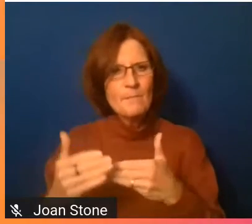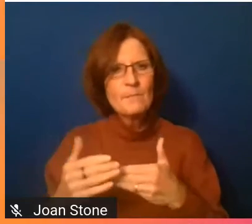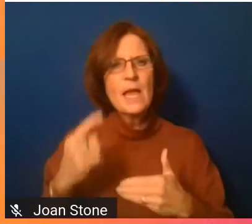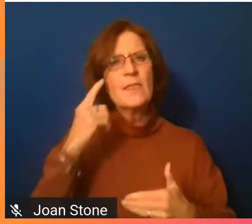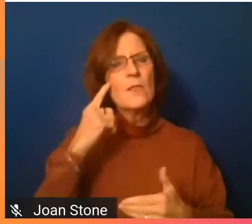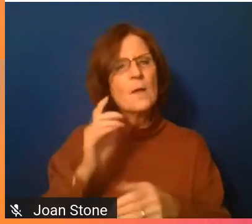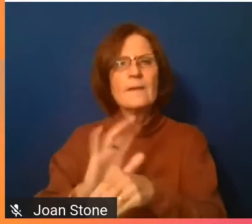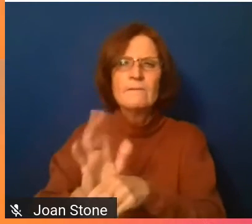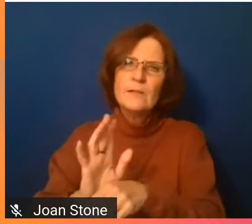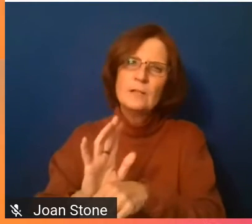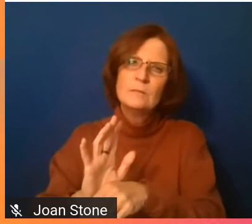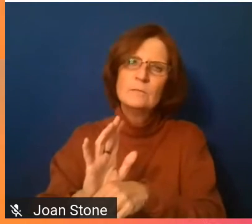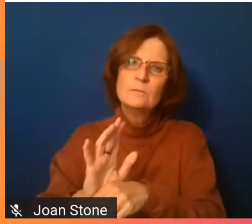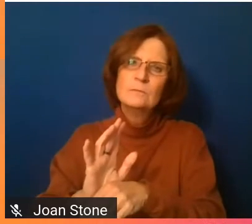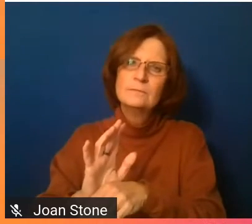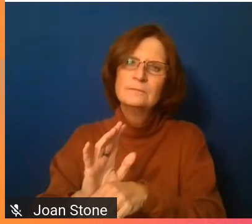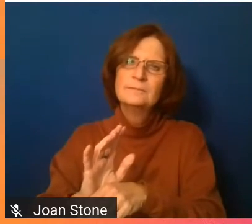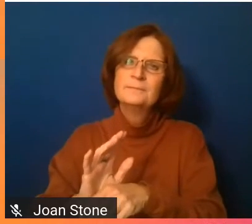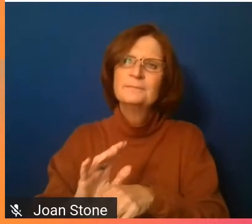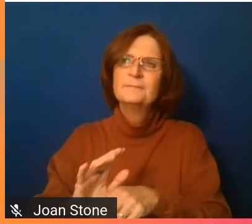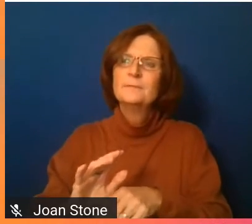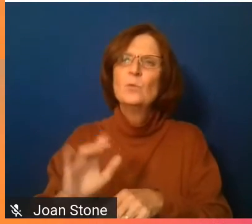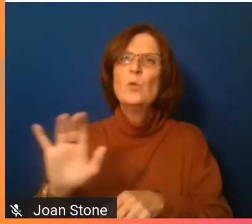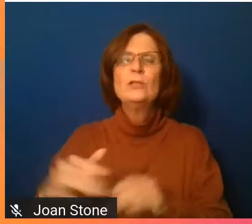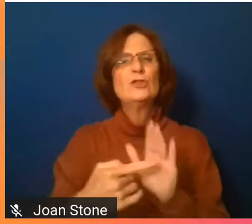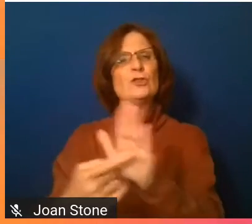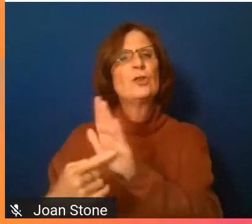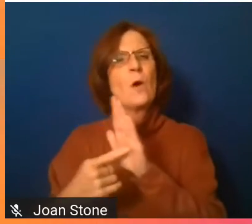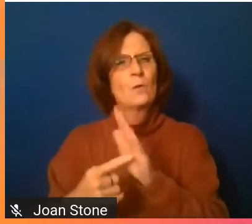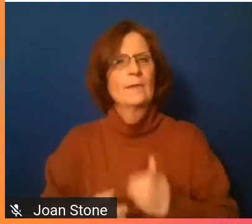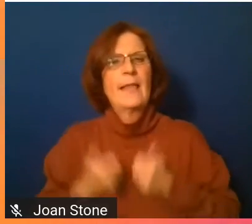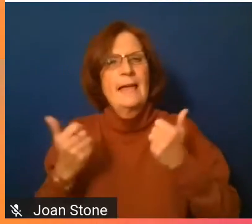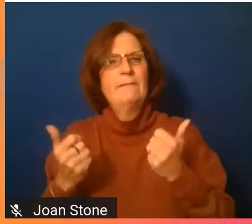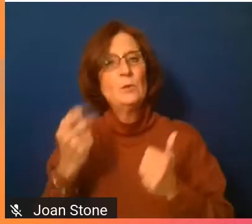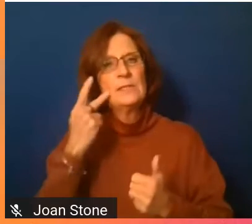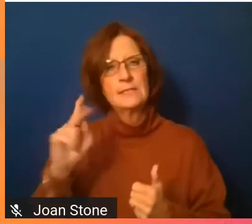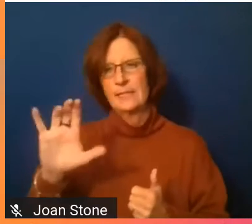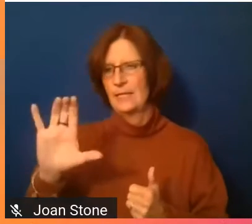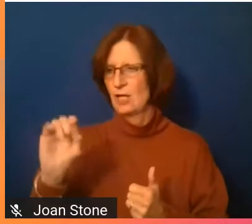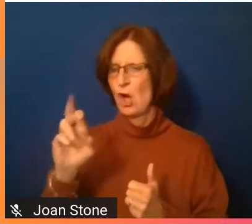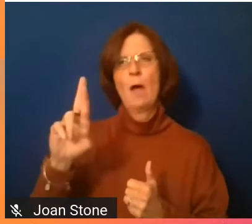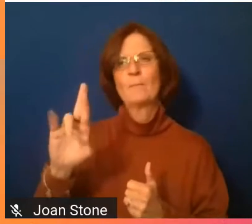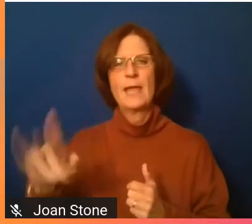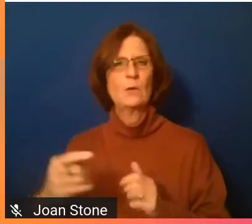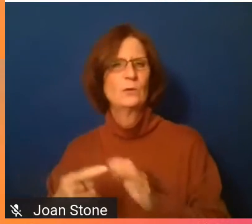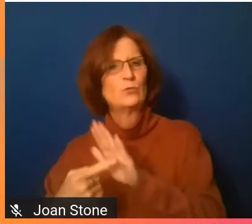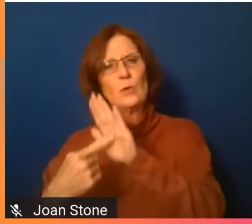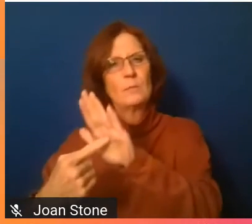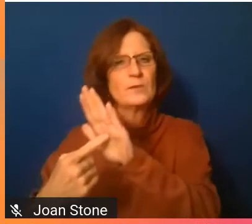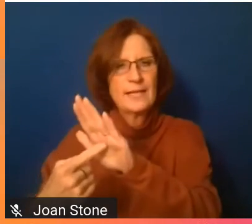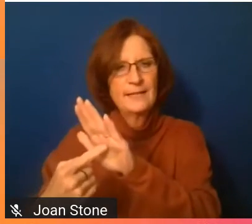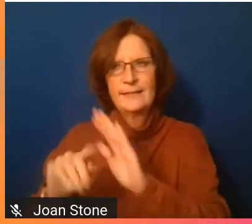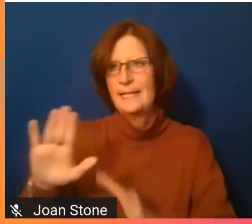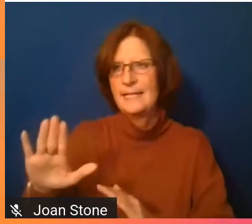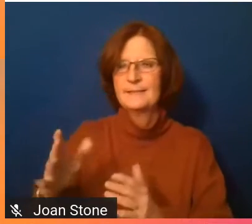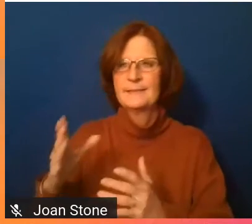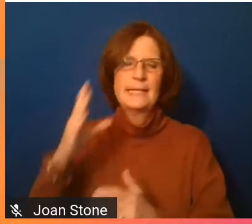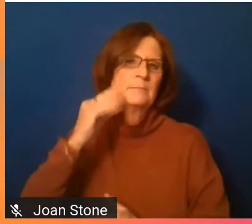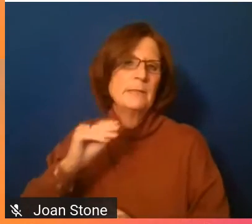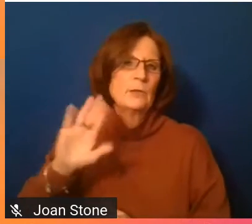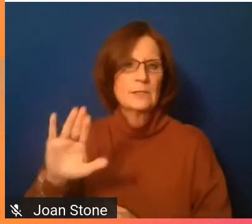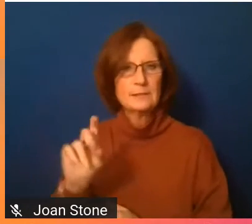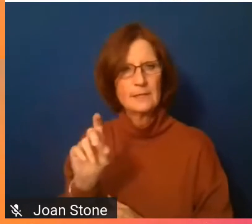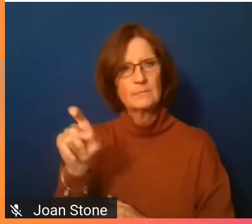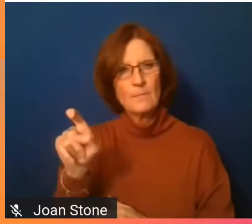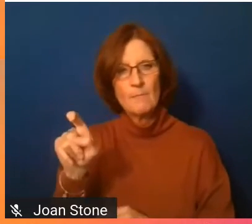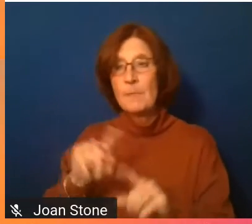film would be this sort of more metaphorical thing where you would just see the copper and that would become a representation of his experience and diagnosis. But